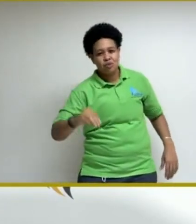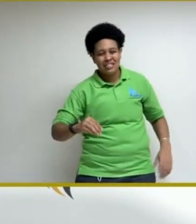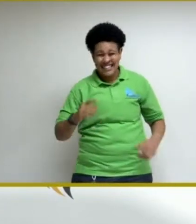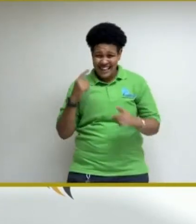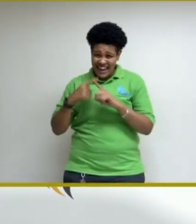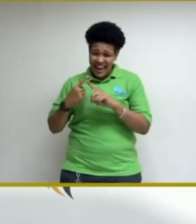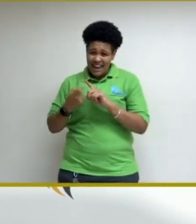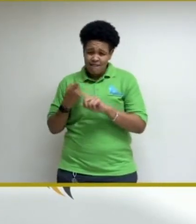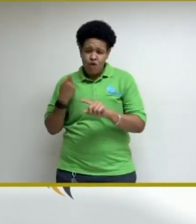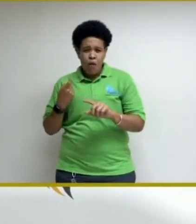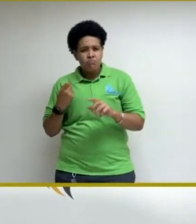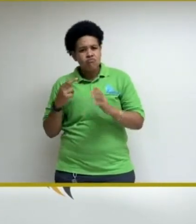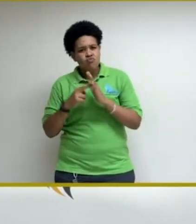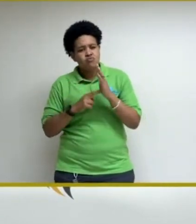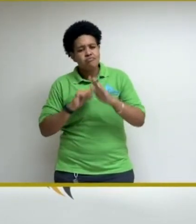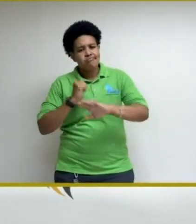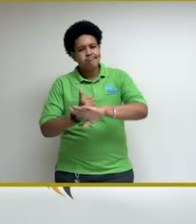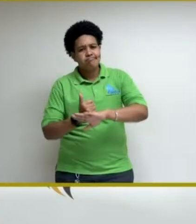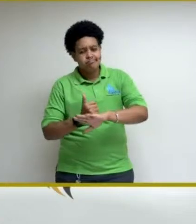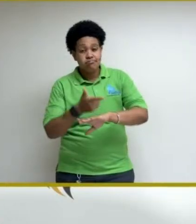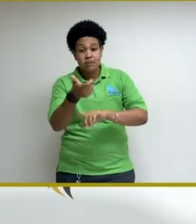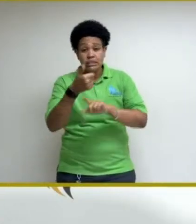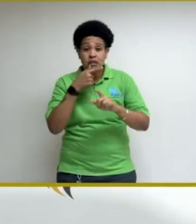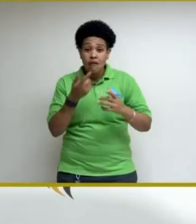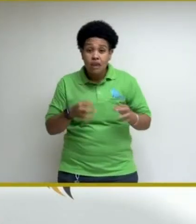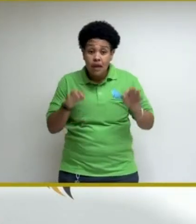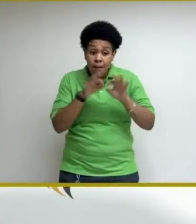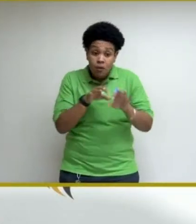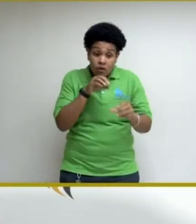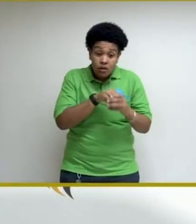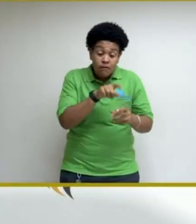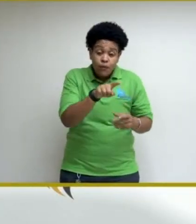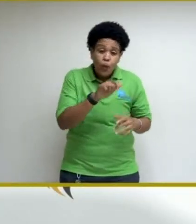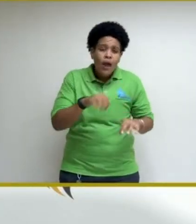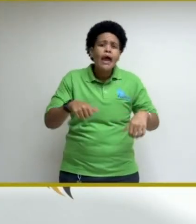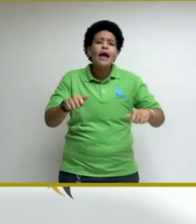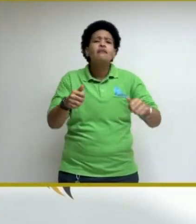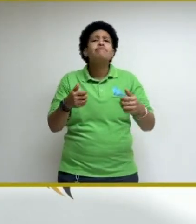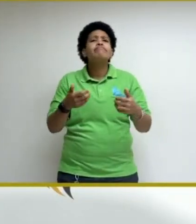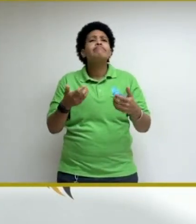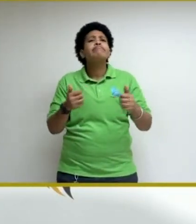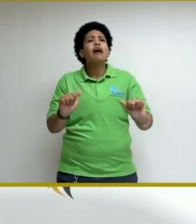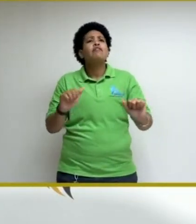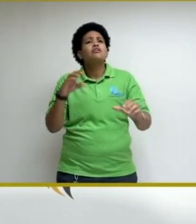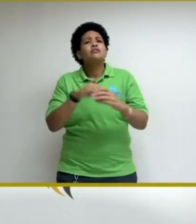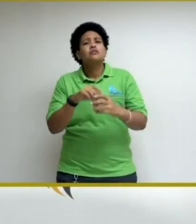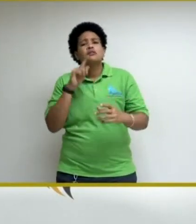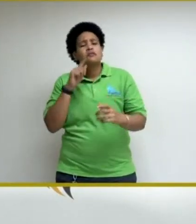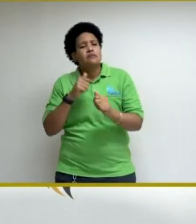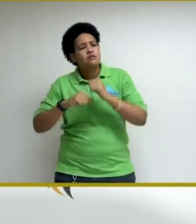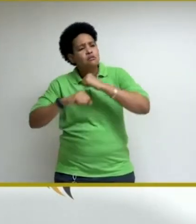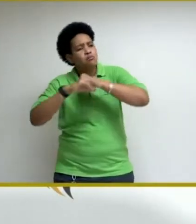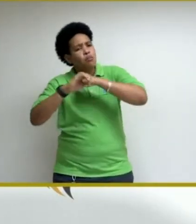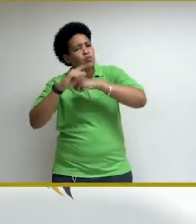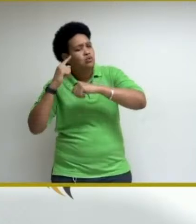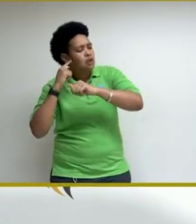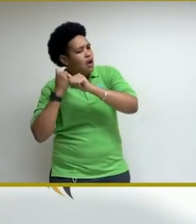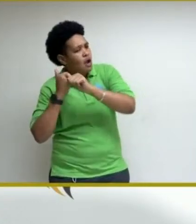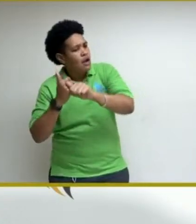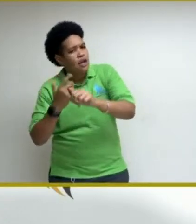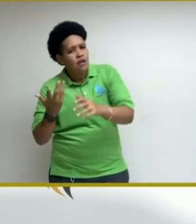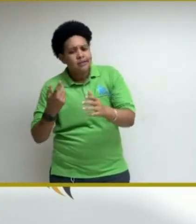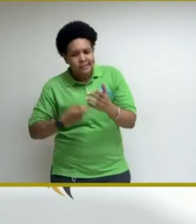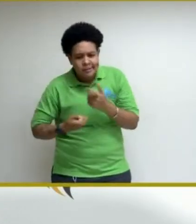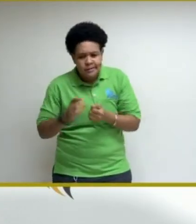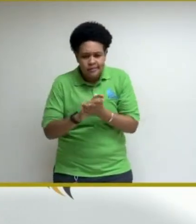efforts. Integral to those efforts is our promotion of adherence to infection prevention